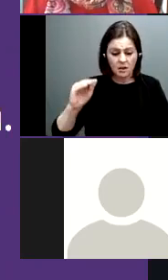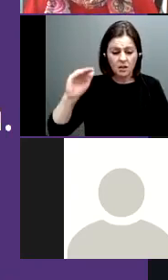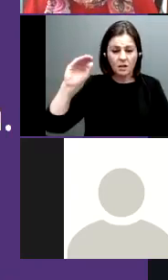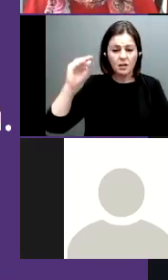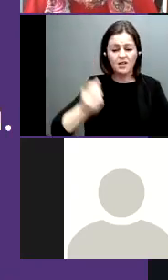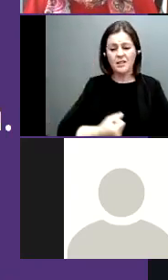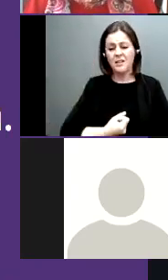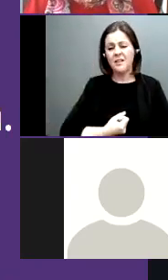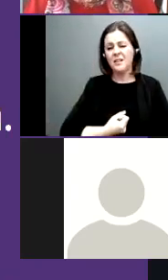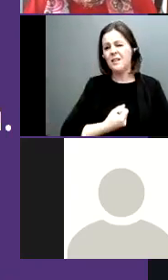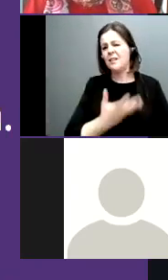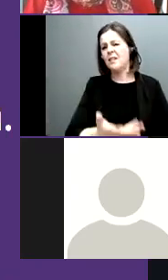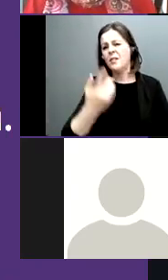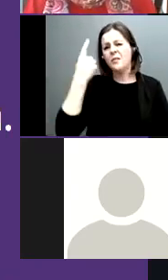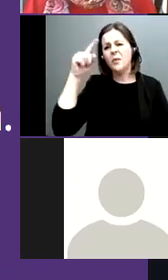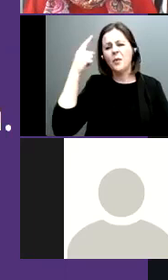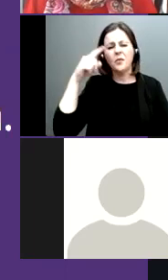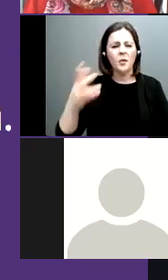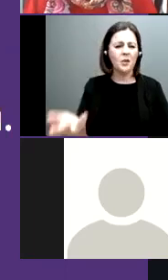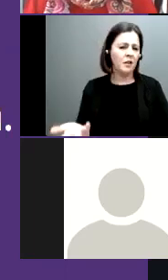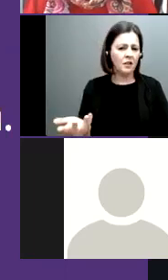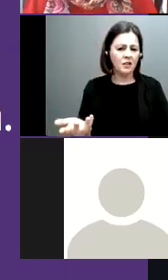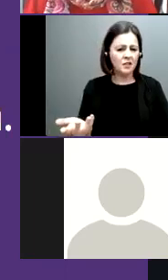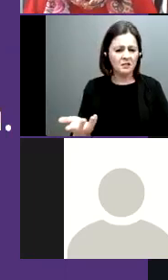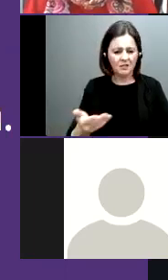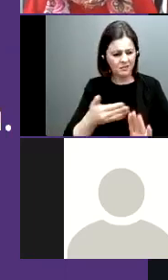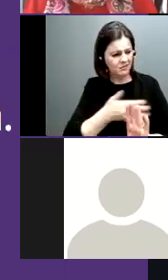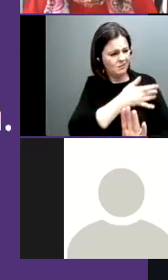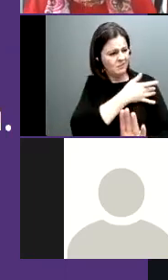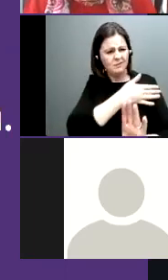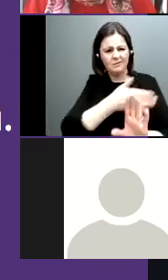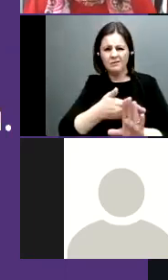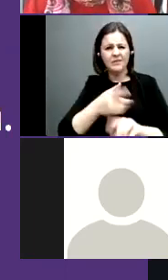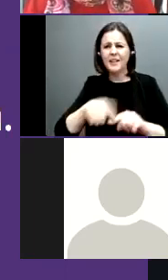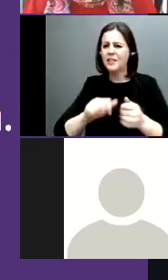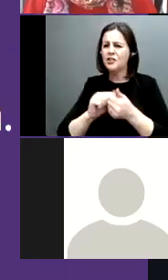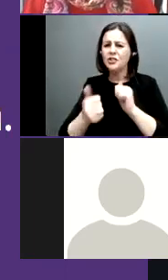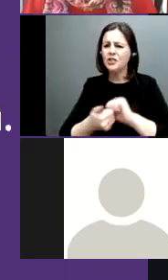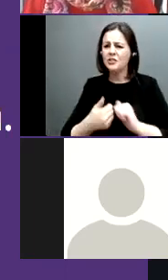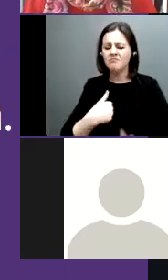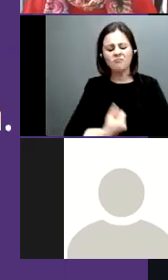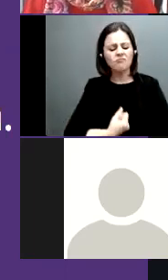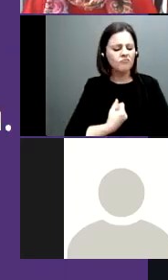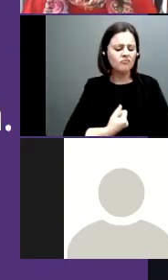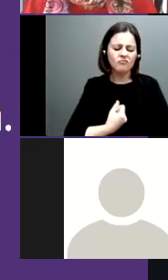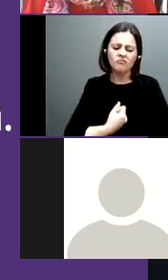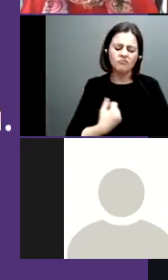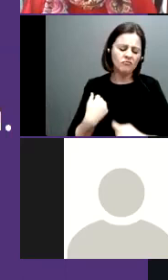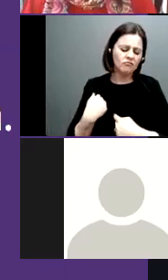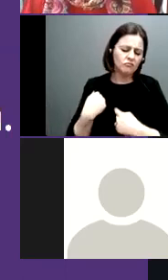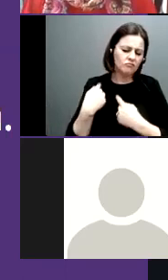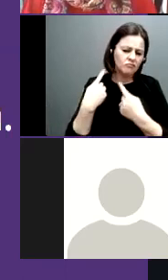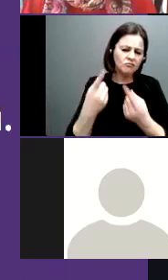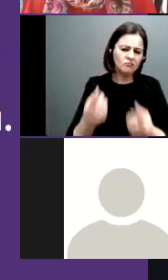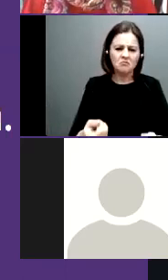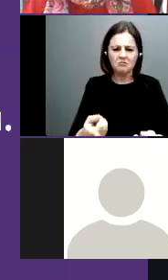this? How is it going to change things now? I've had this with me my whole life.